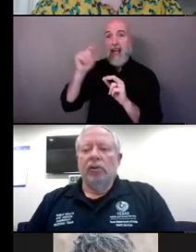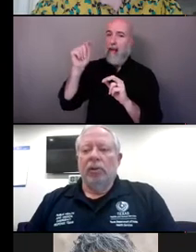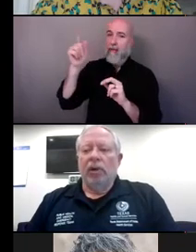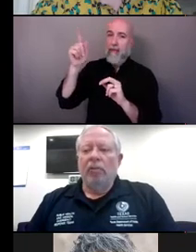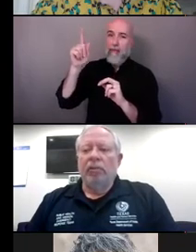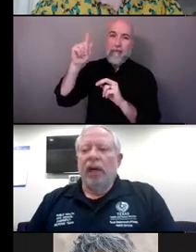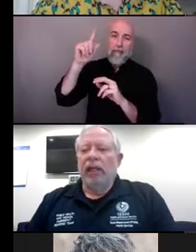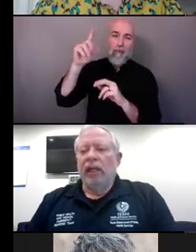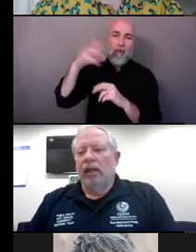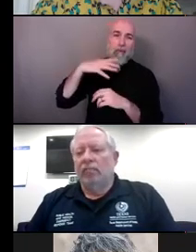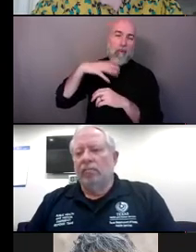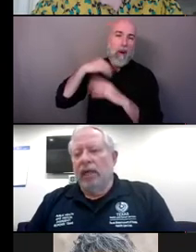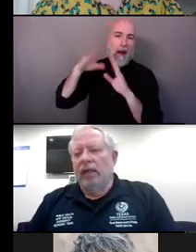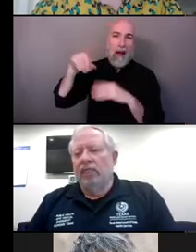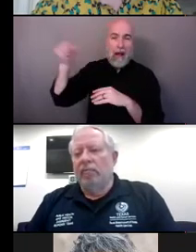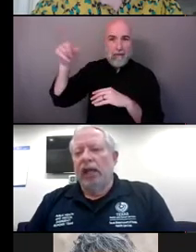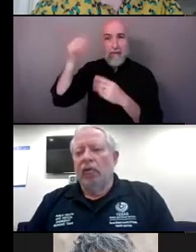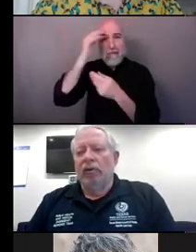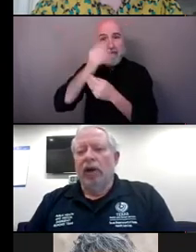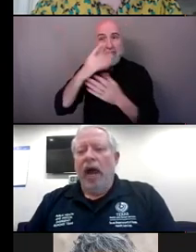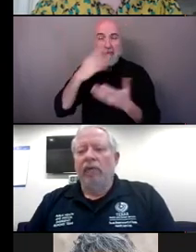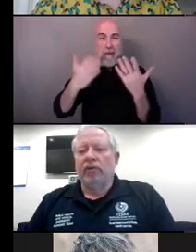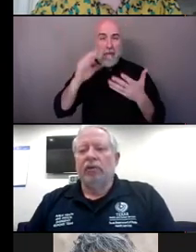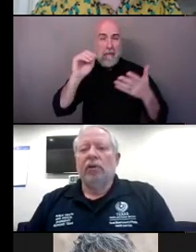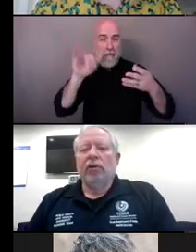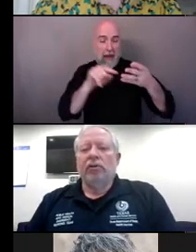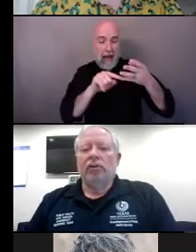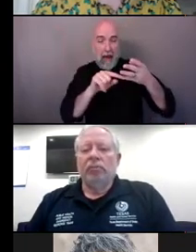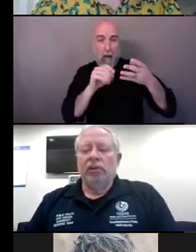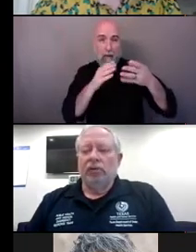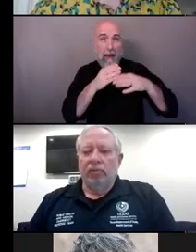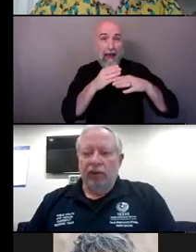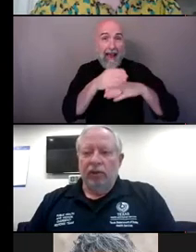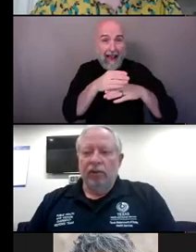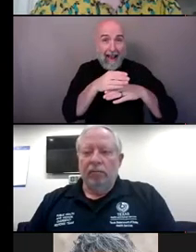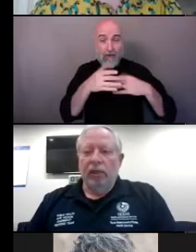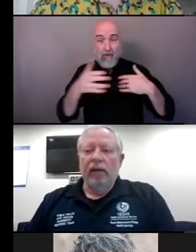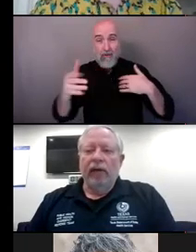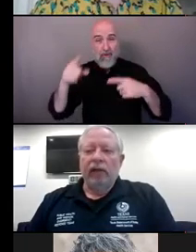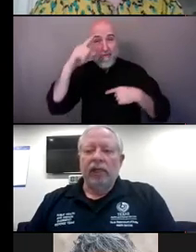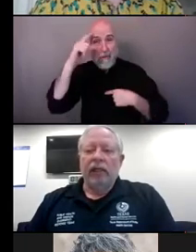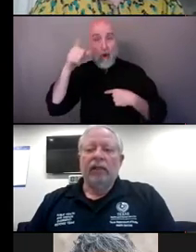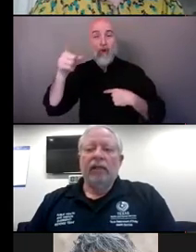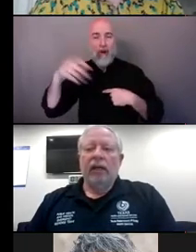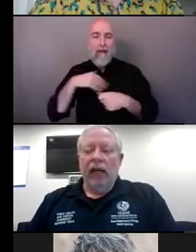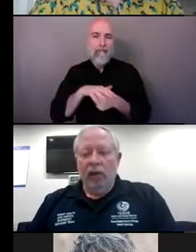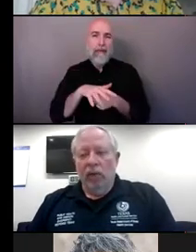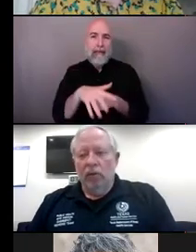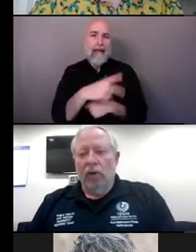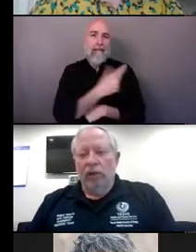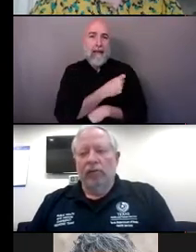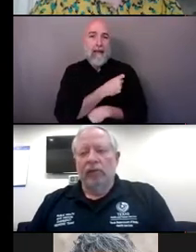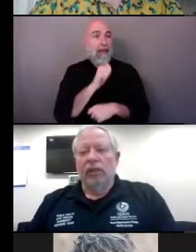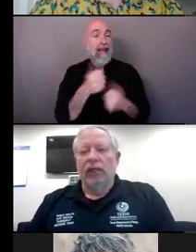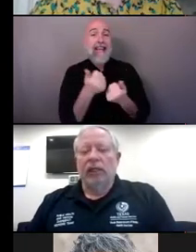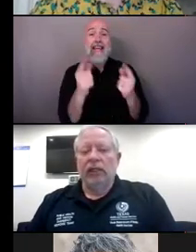is probably by the end of May or thereafter, there should be sufficient supply of vaccine that anyone